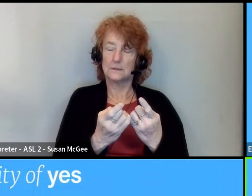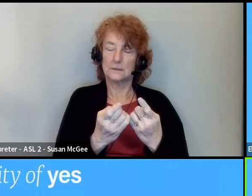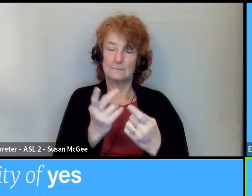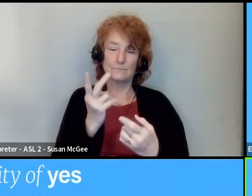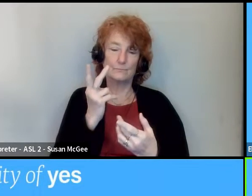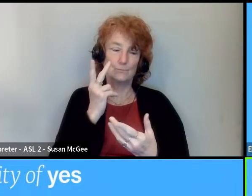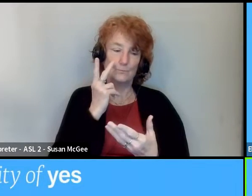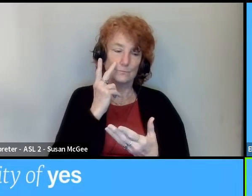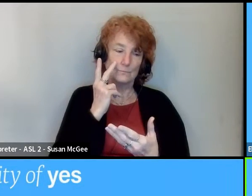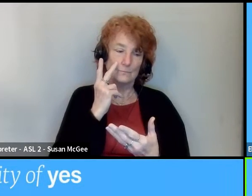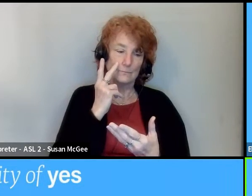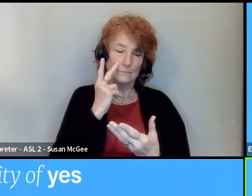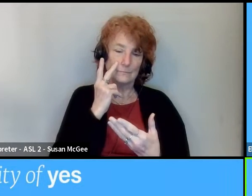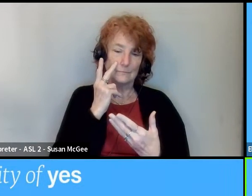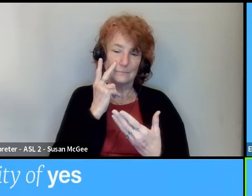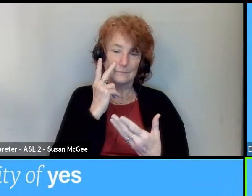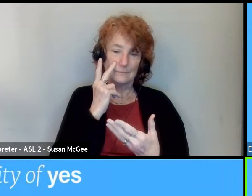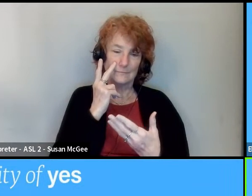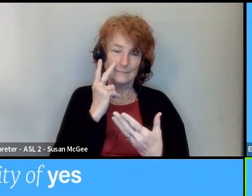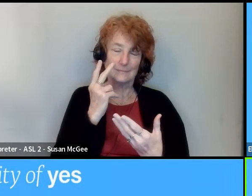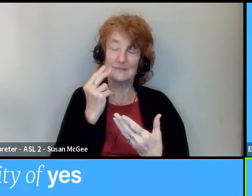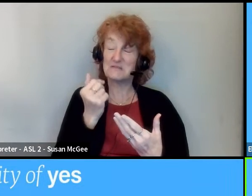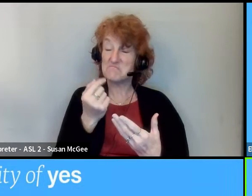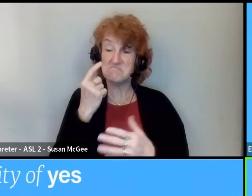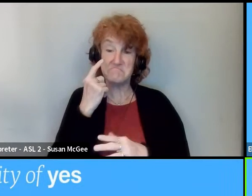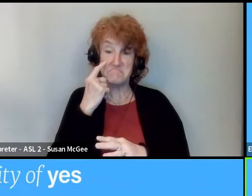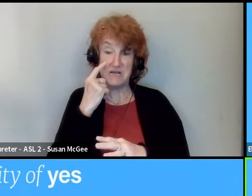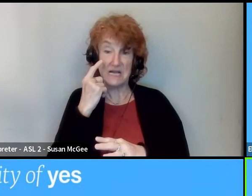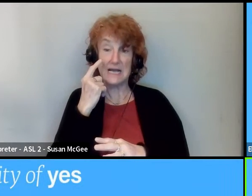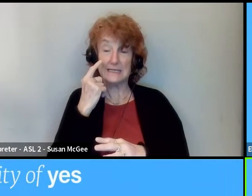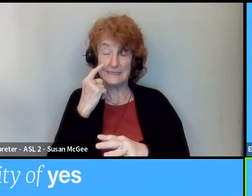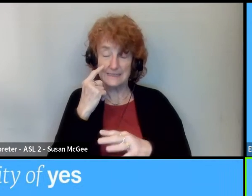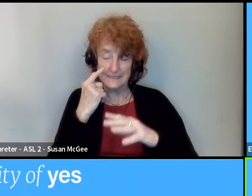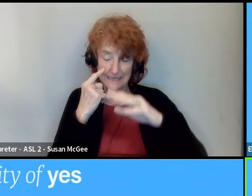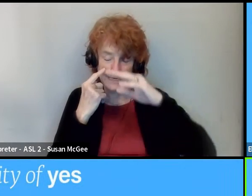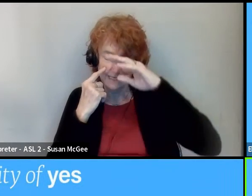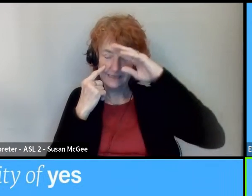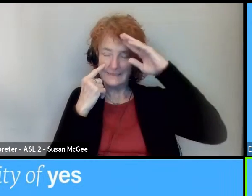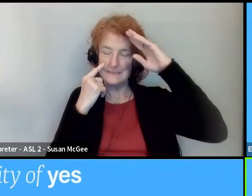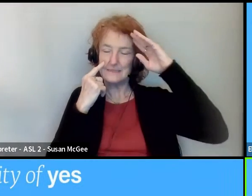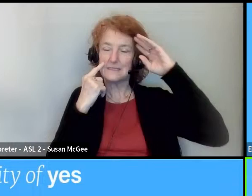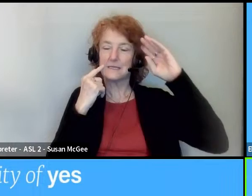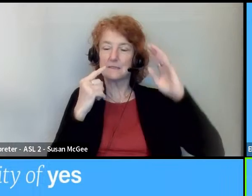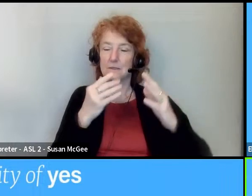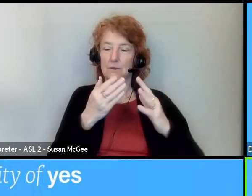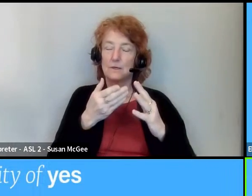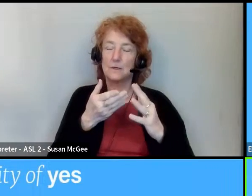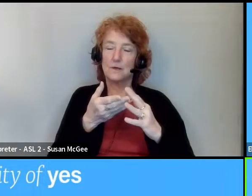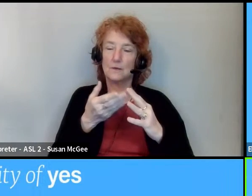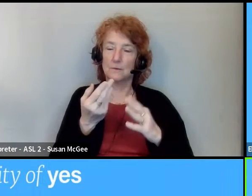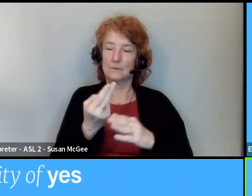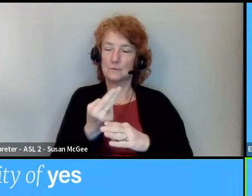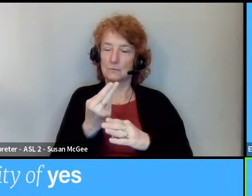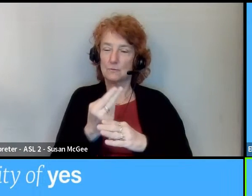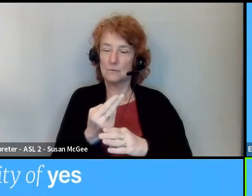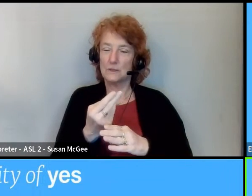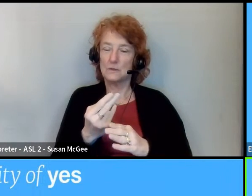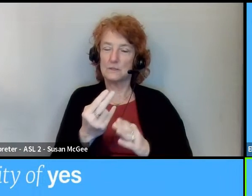makes sense to carry through housing opportunity proposals all the way through, unchanged in special districts, and in